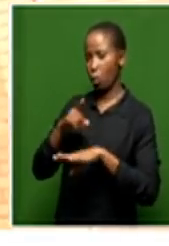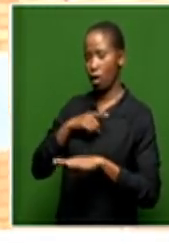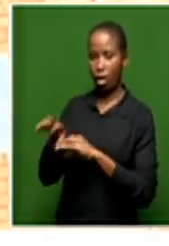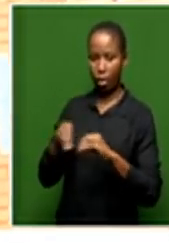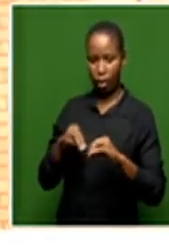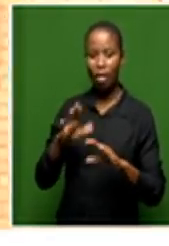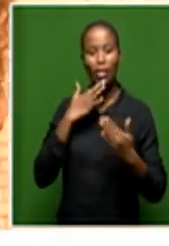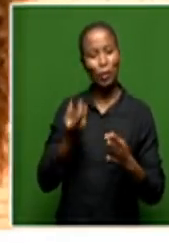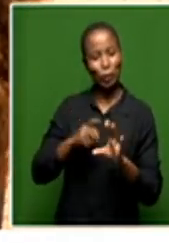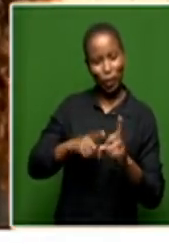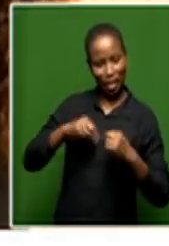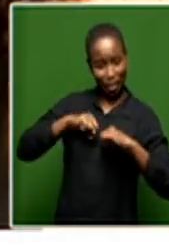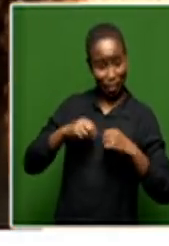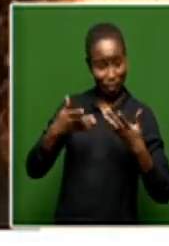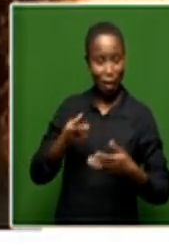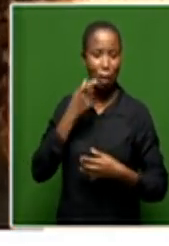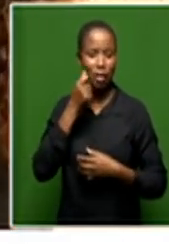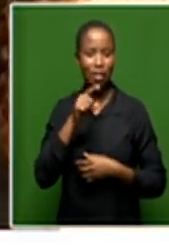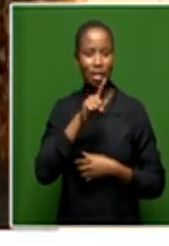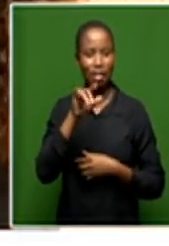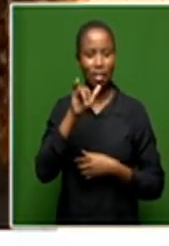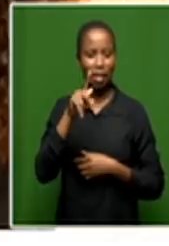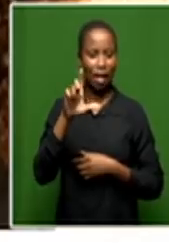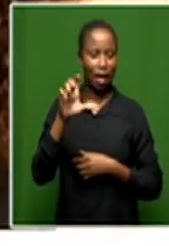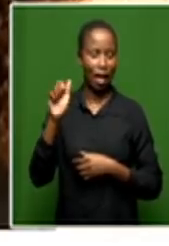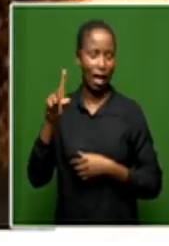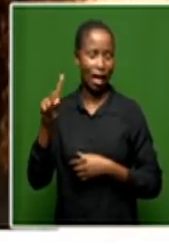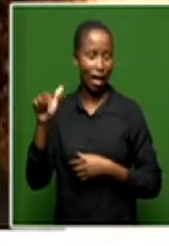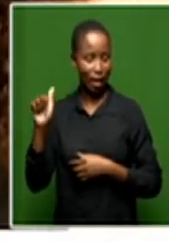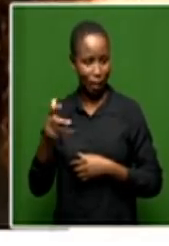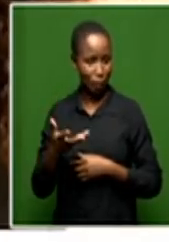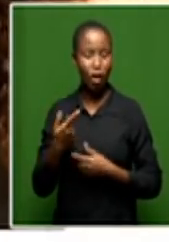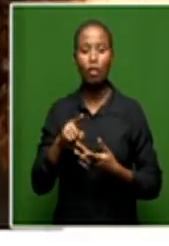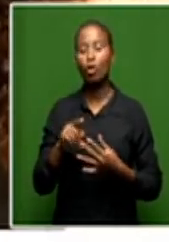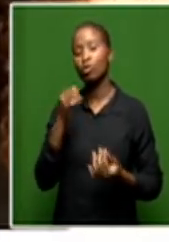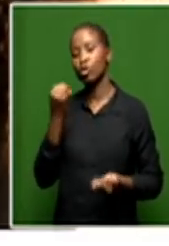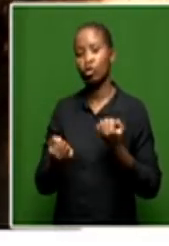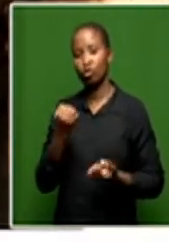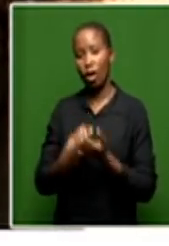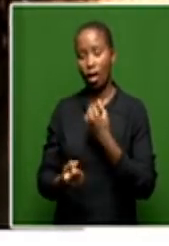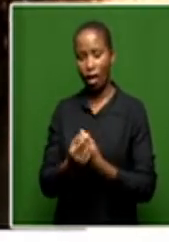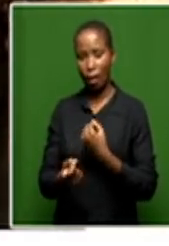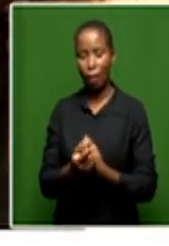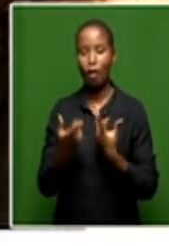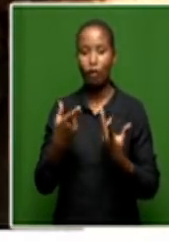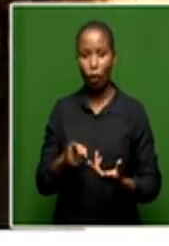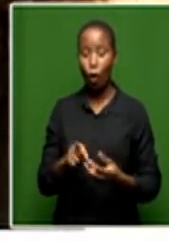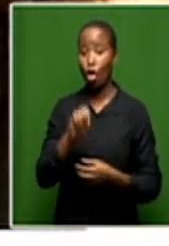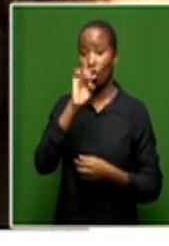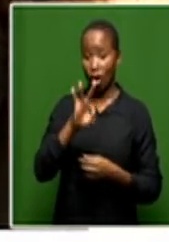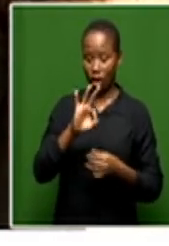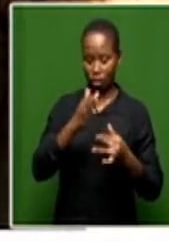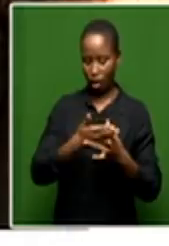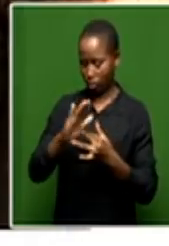Mr. Zikalala. Several delays on the cards. We saw last year the case of the trial only sitting for 3